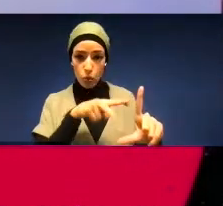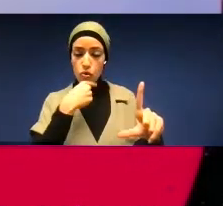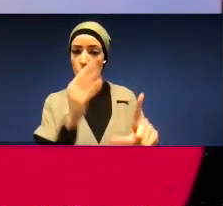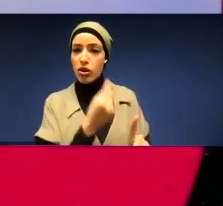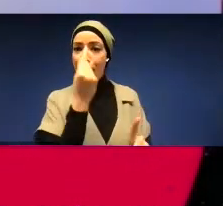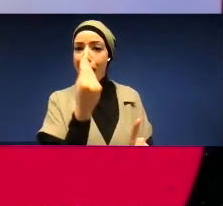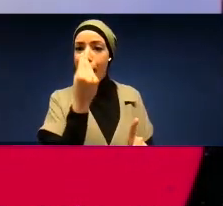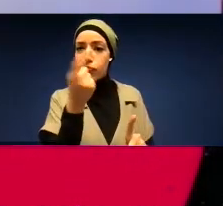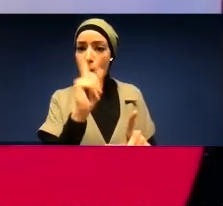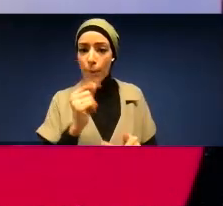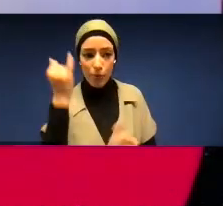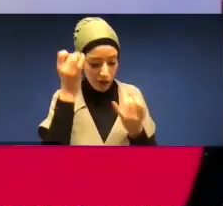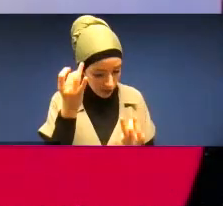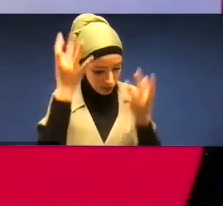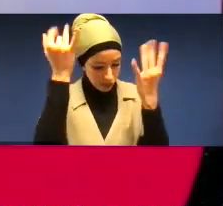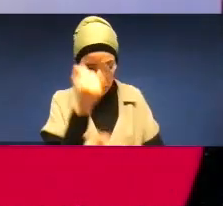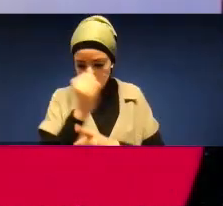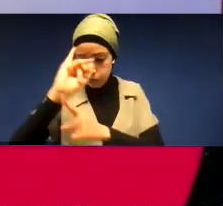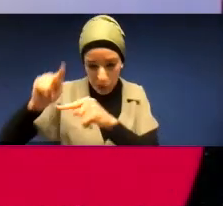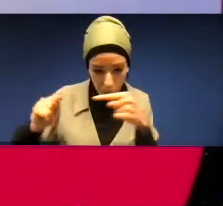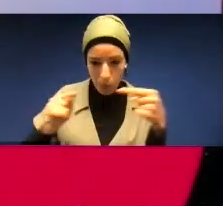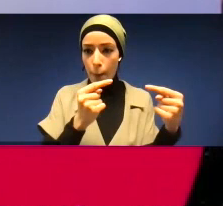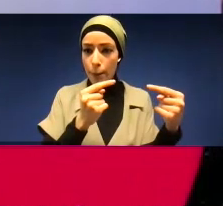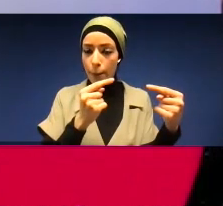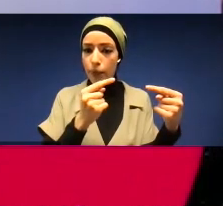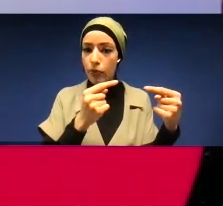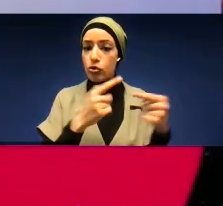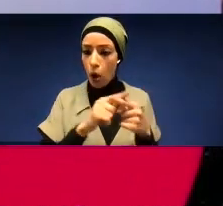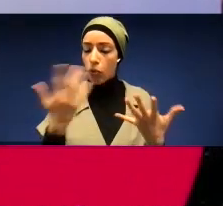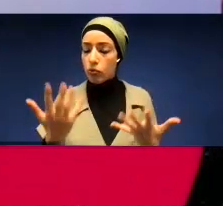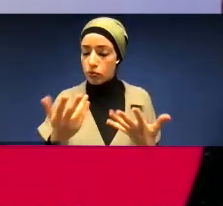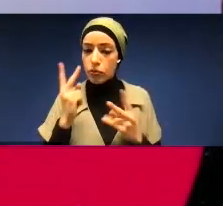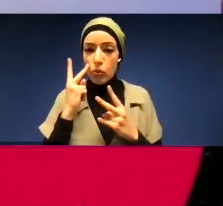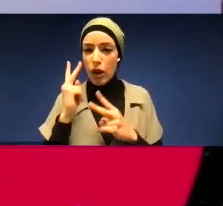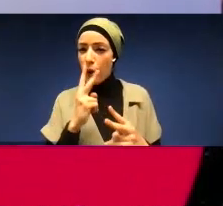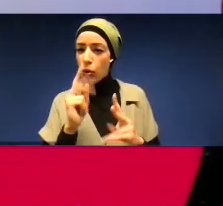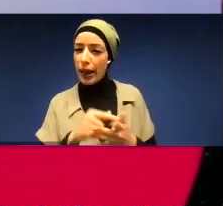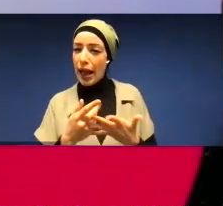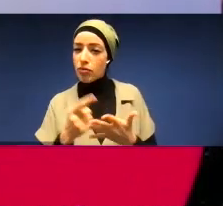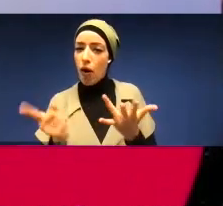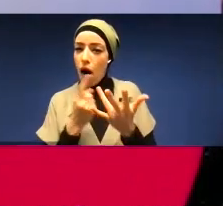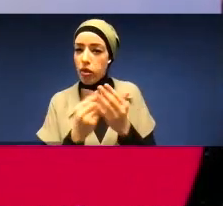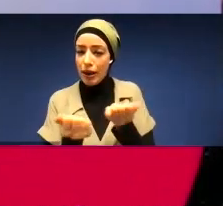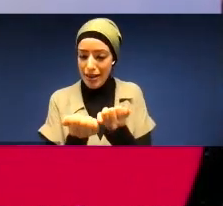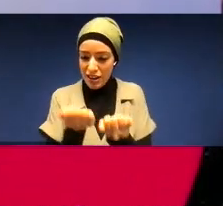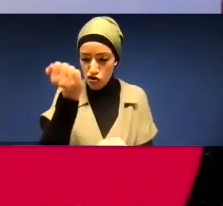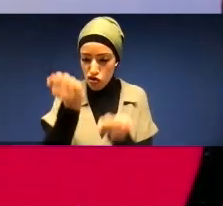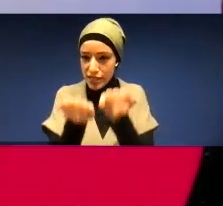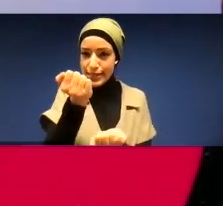almost been a year that we've renewed the conversations on this side of the world regarding the injustices we face as